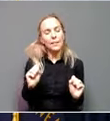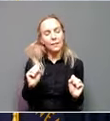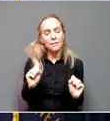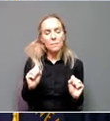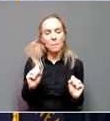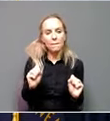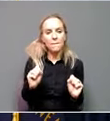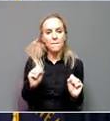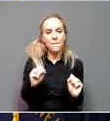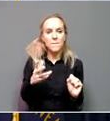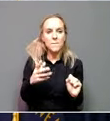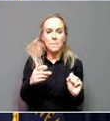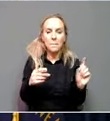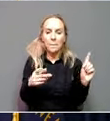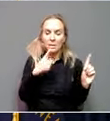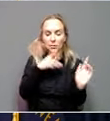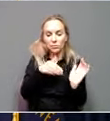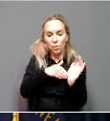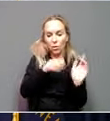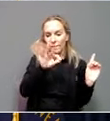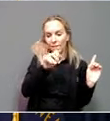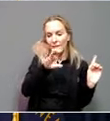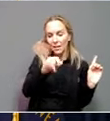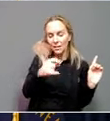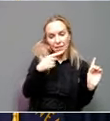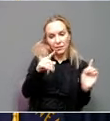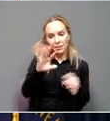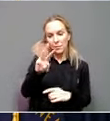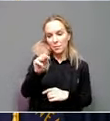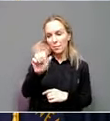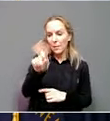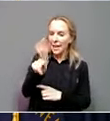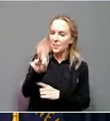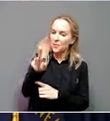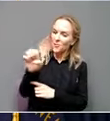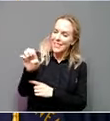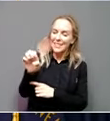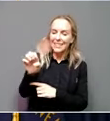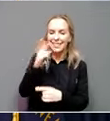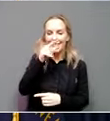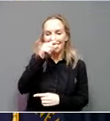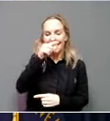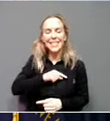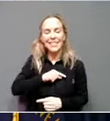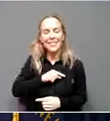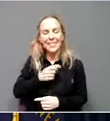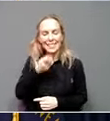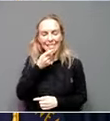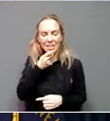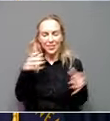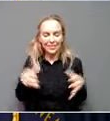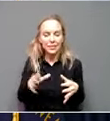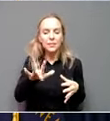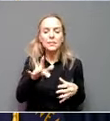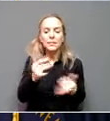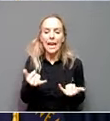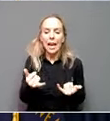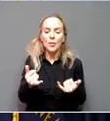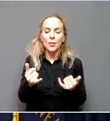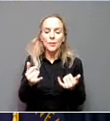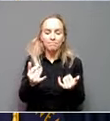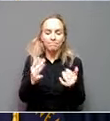as Dr. Fauci said, mask-free Thanksgiving dinner. So speaking of vaccines, since